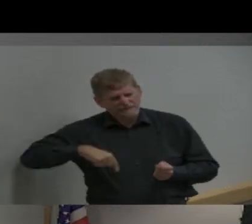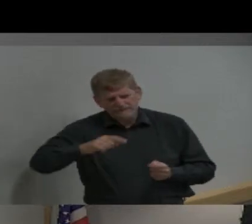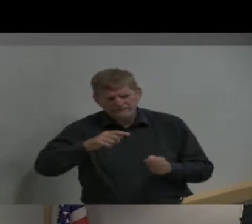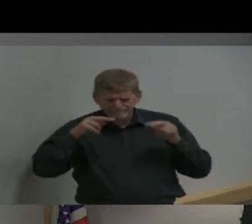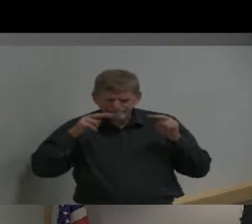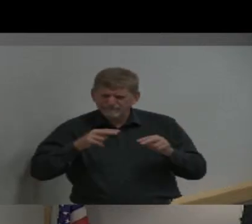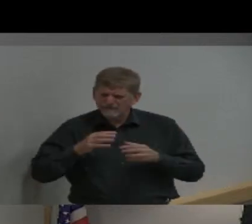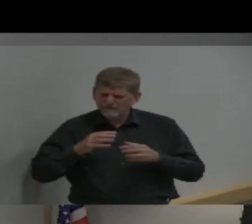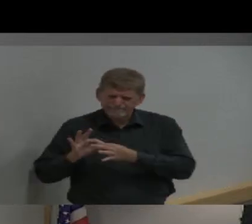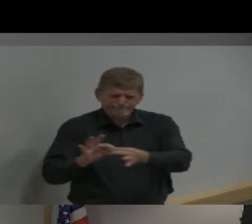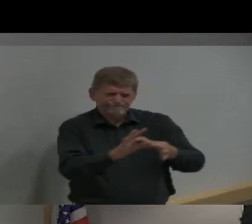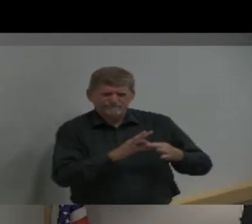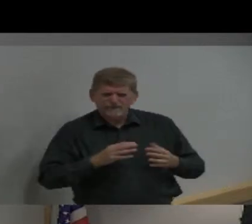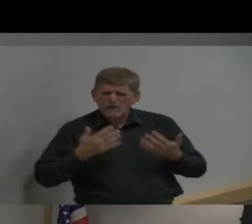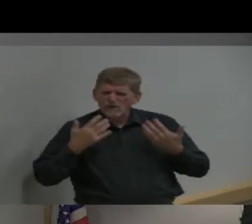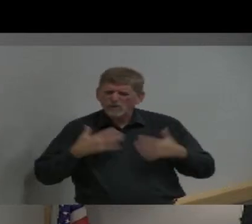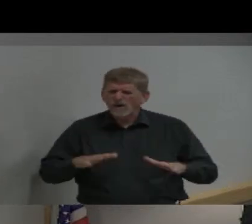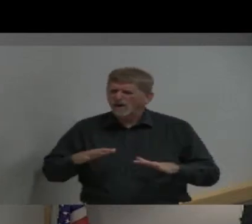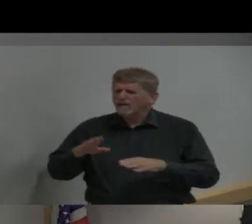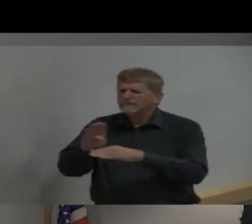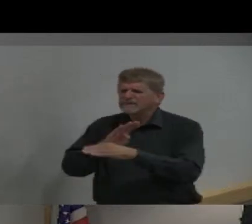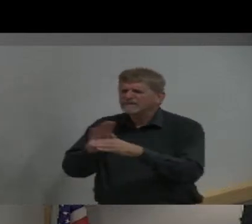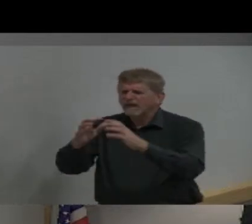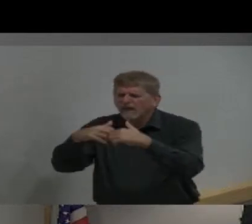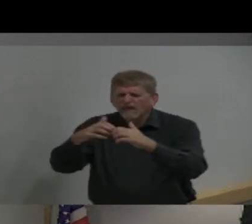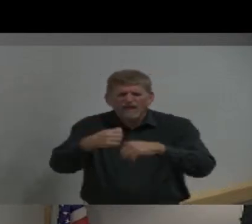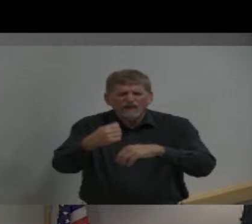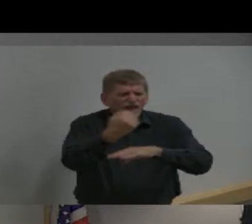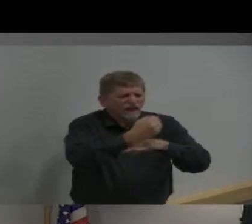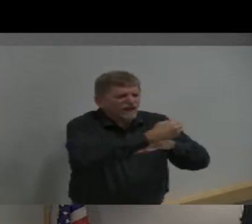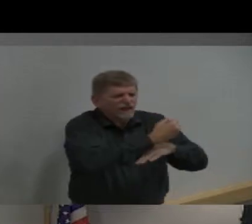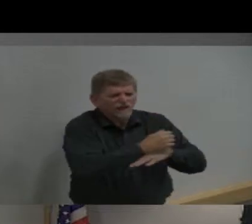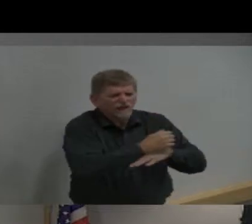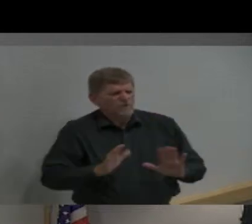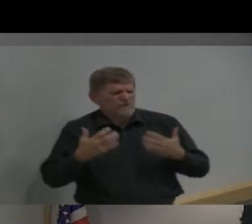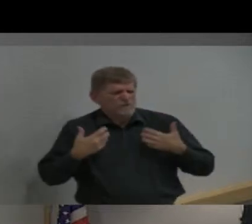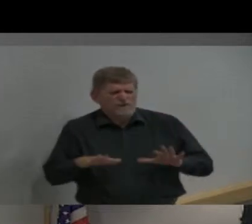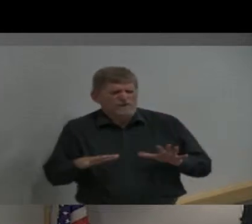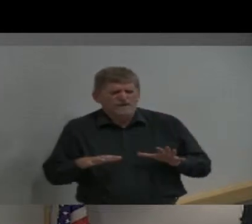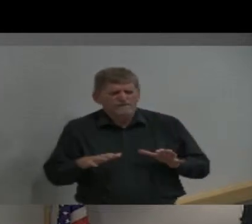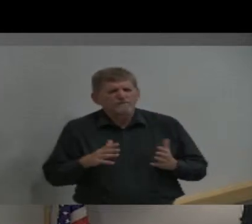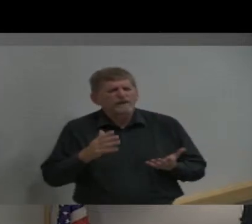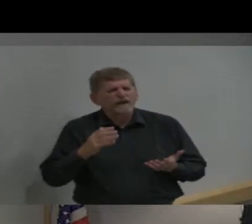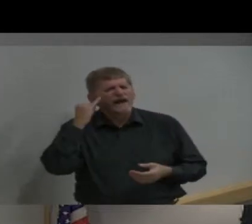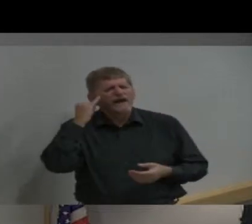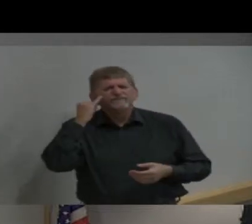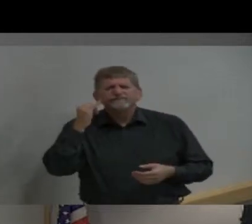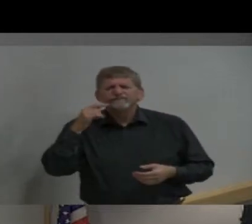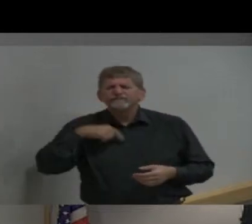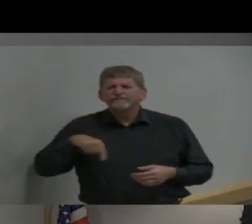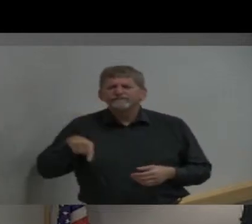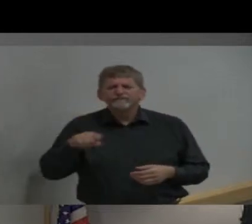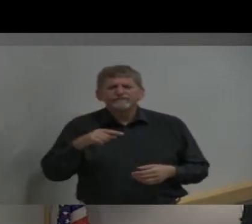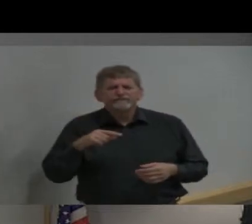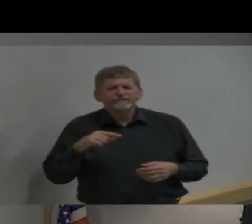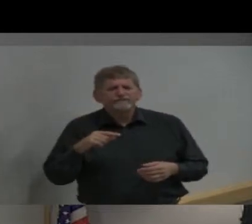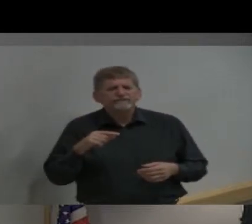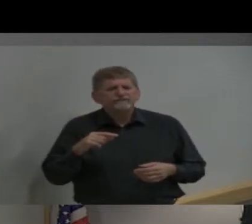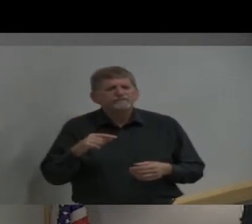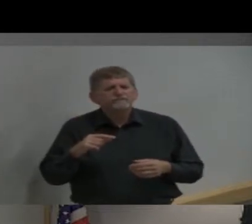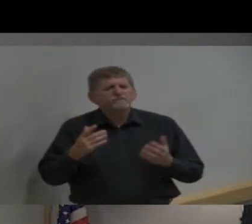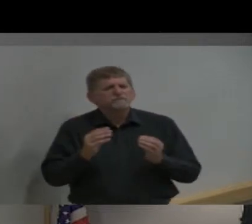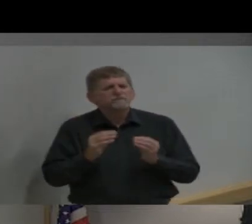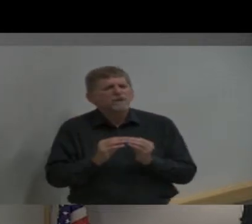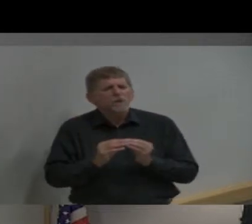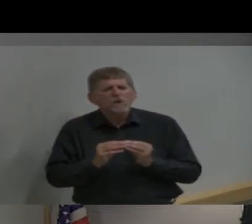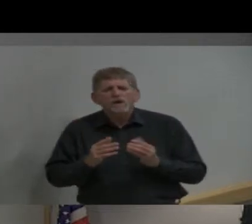see that. The other thing is that we're looking at ways, should we get back to a closer format of normalcy, to spread the crowds